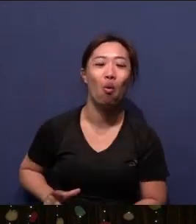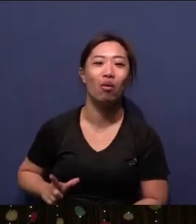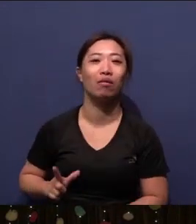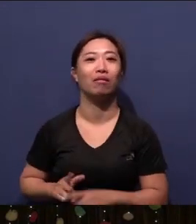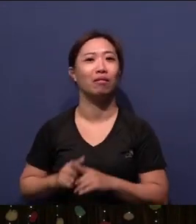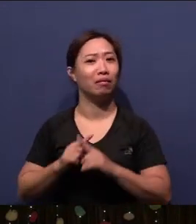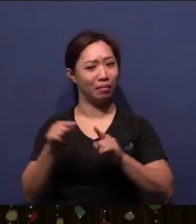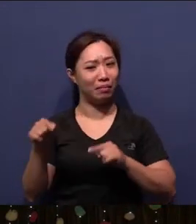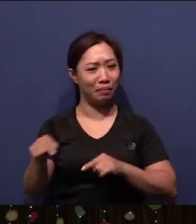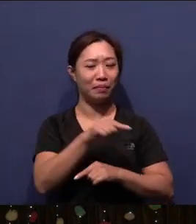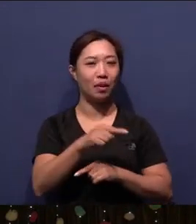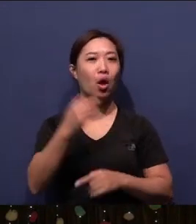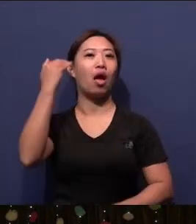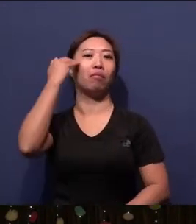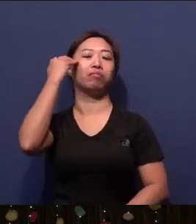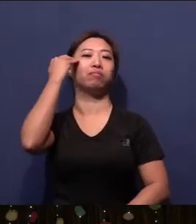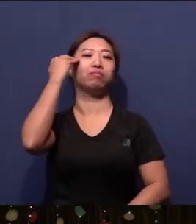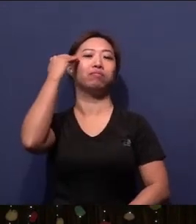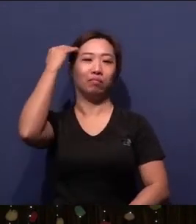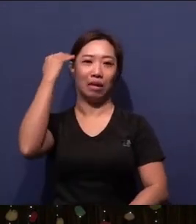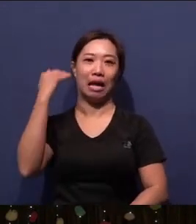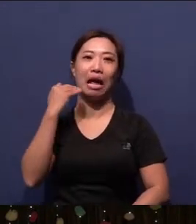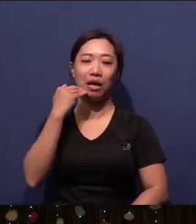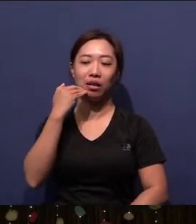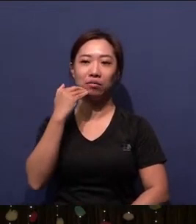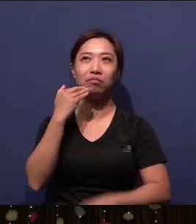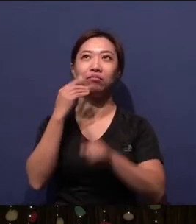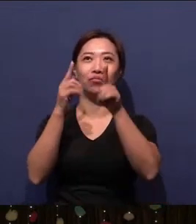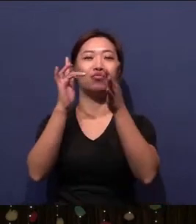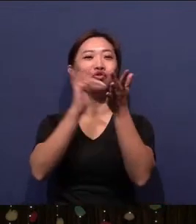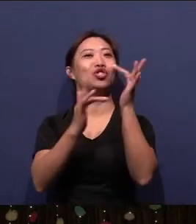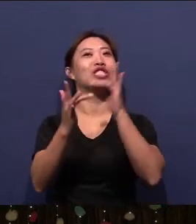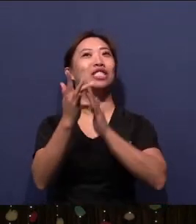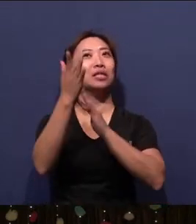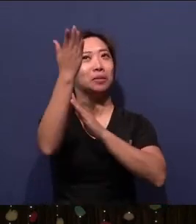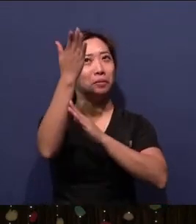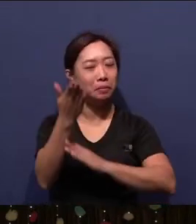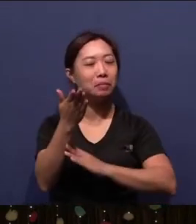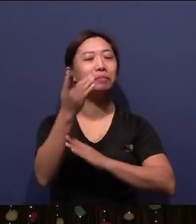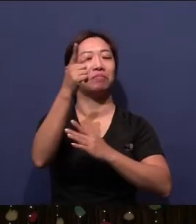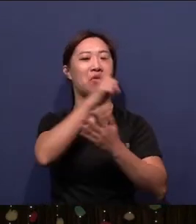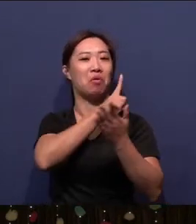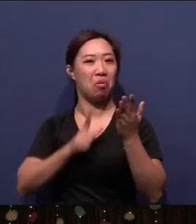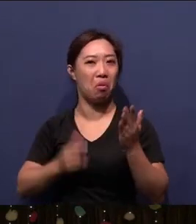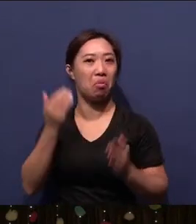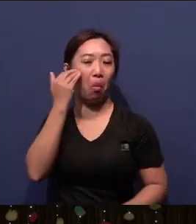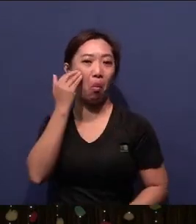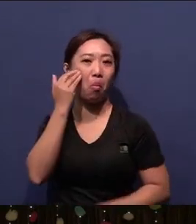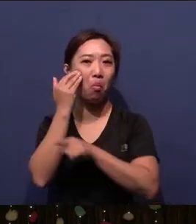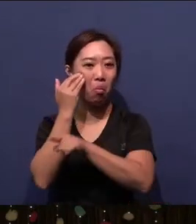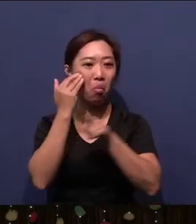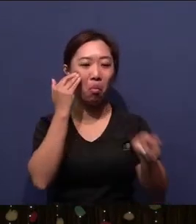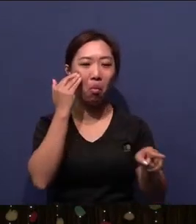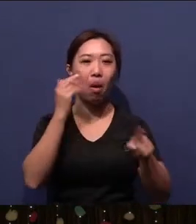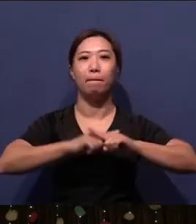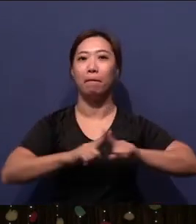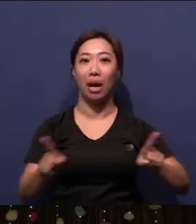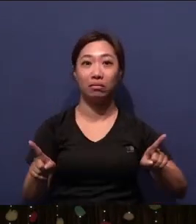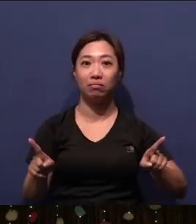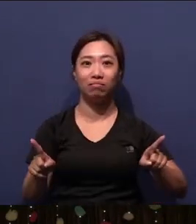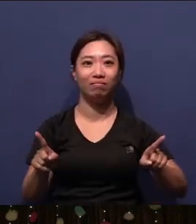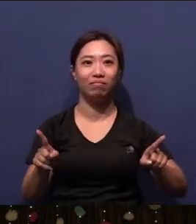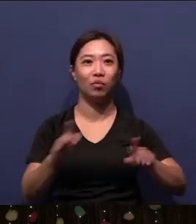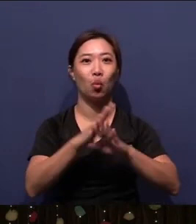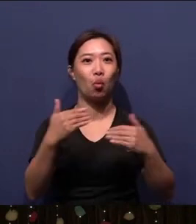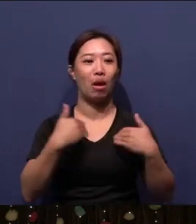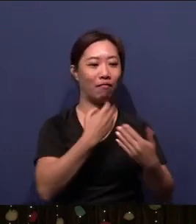definitely had the head knowledge that Jesus is who he said he is, he's the Lord. But there is no